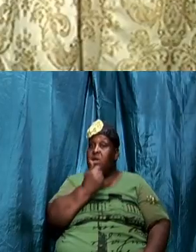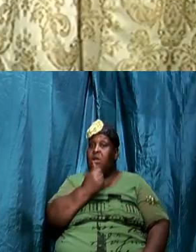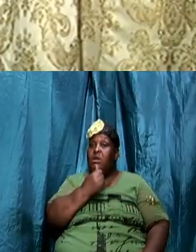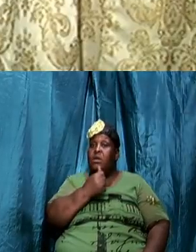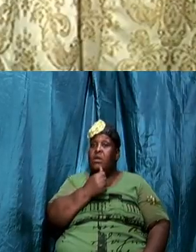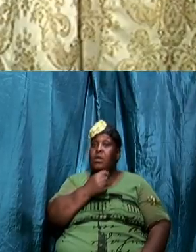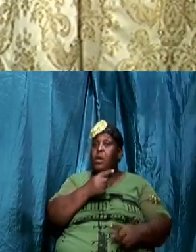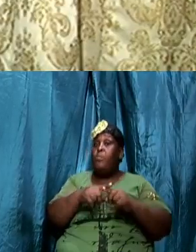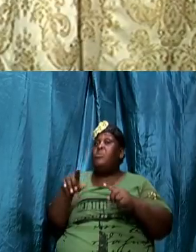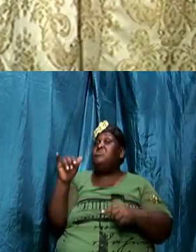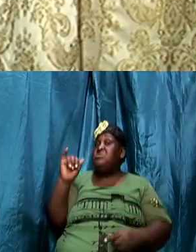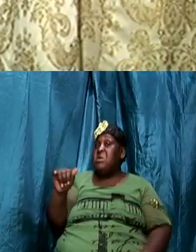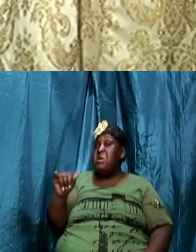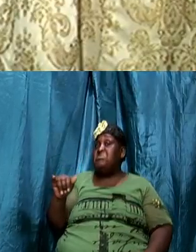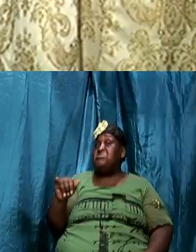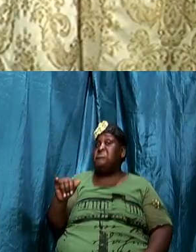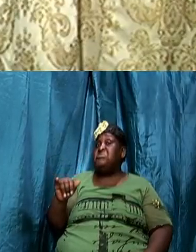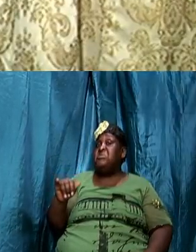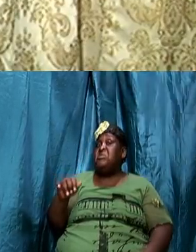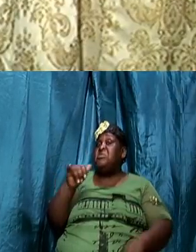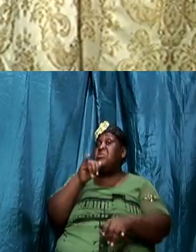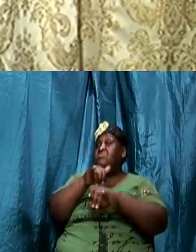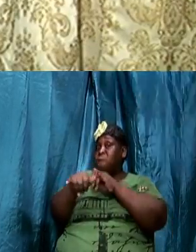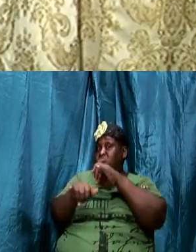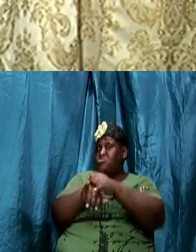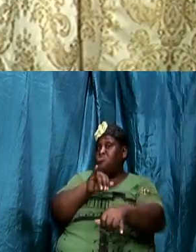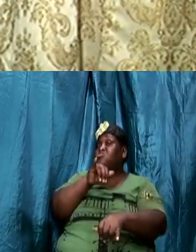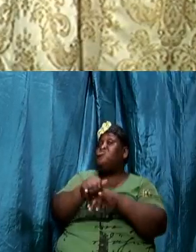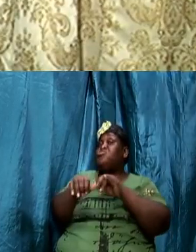yet they convince Aaron